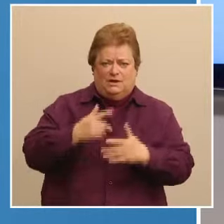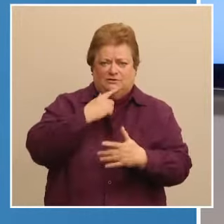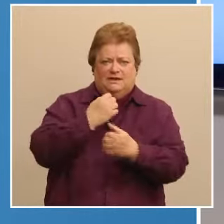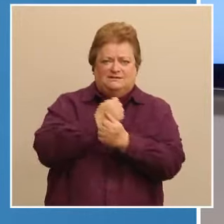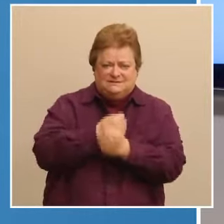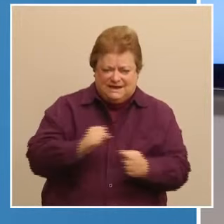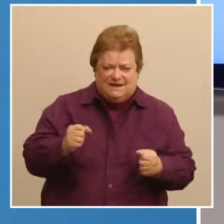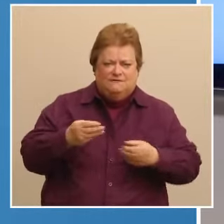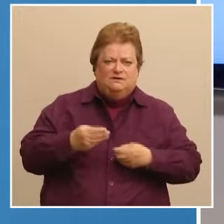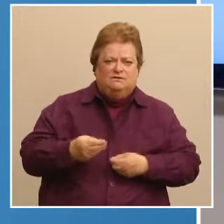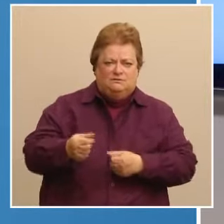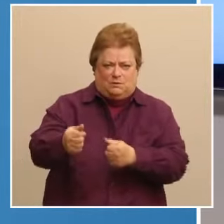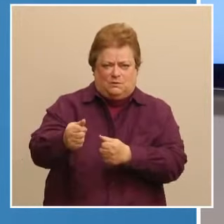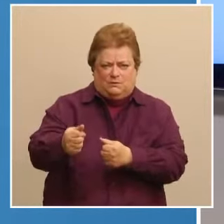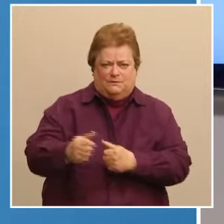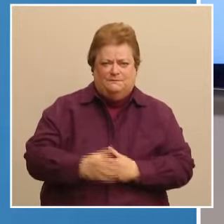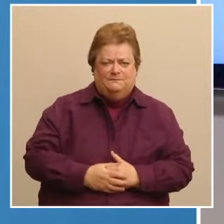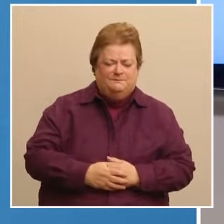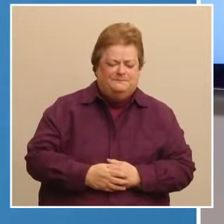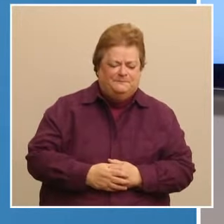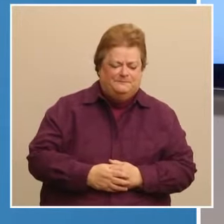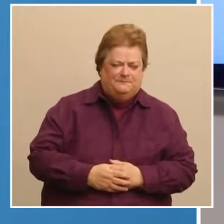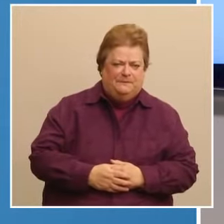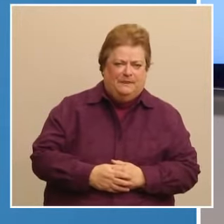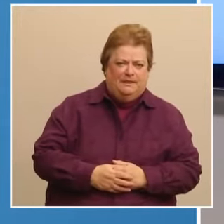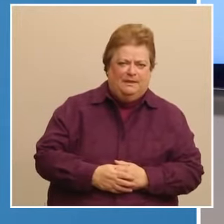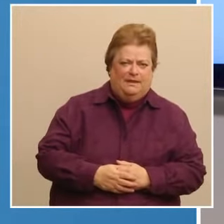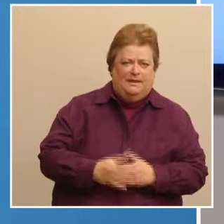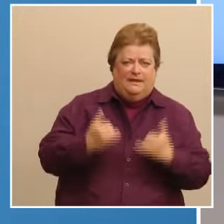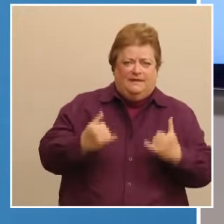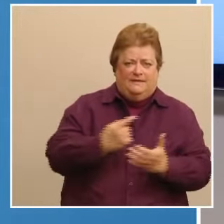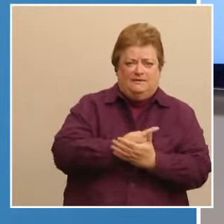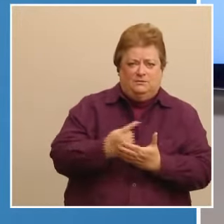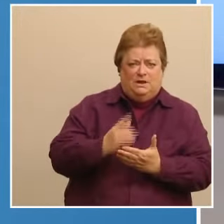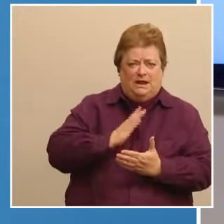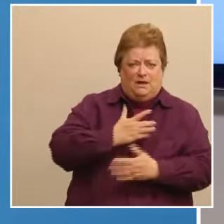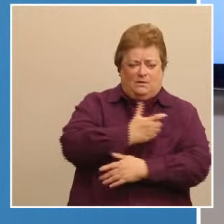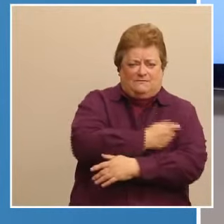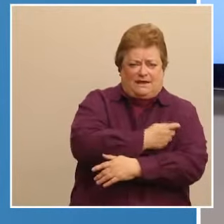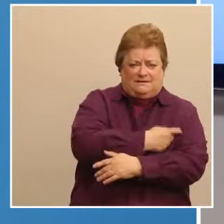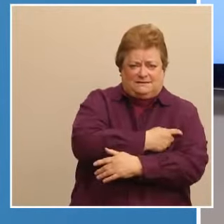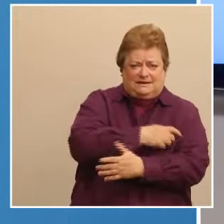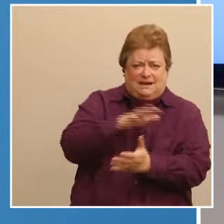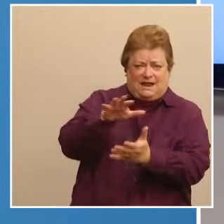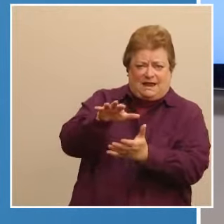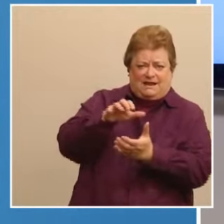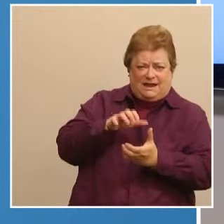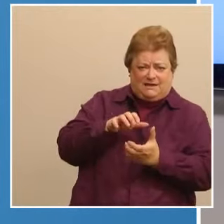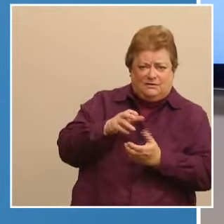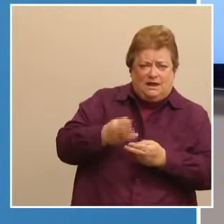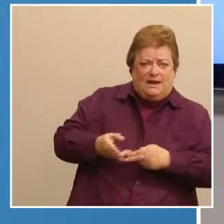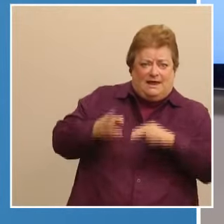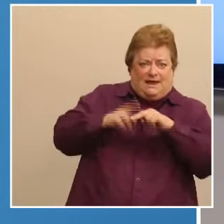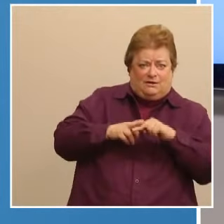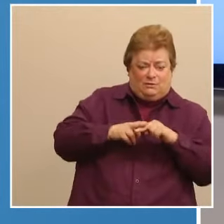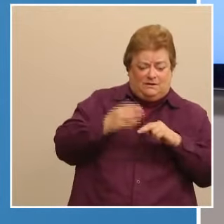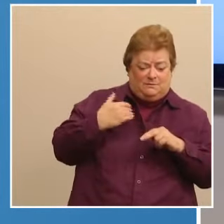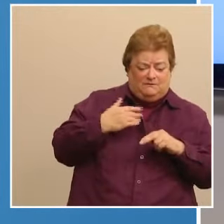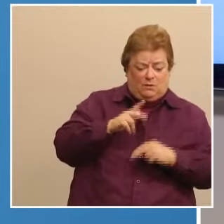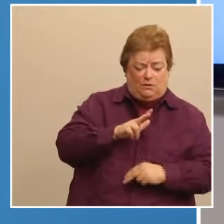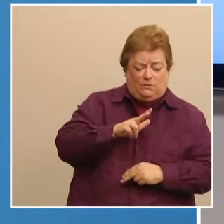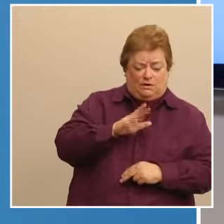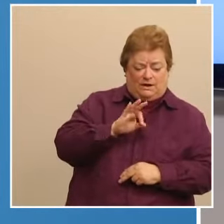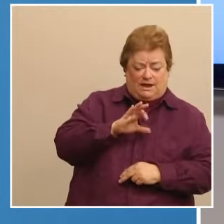as safe and smooth as possible. This week, our vaccine allocation increased from